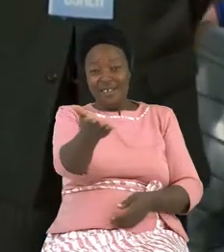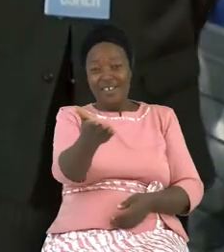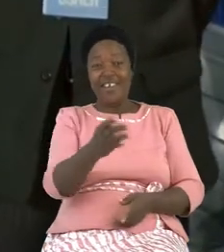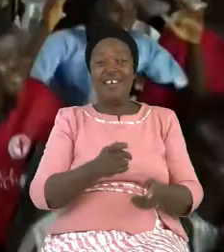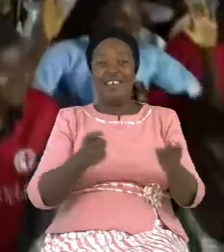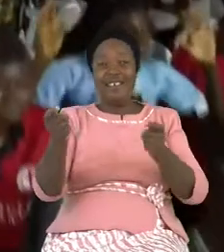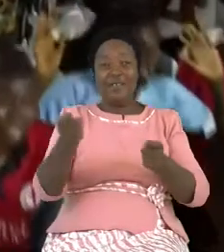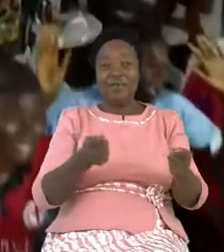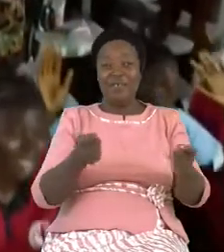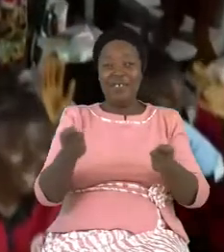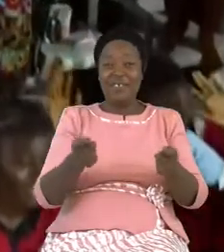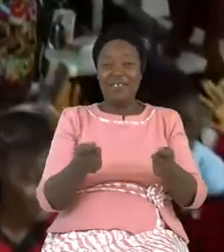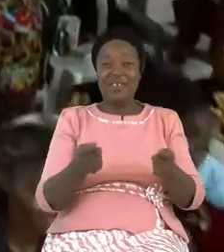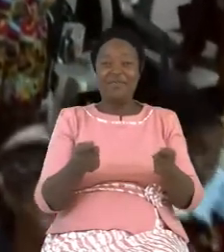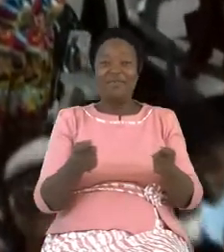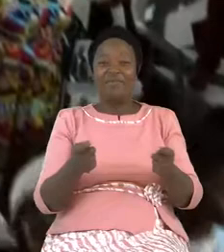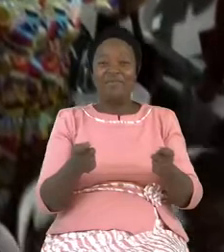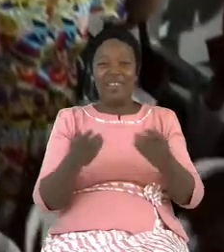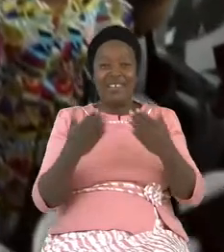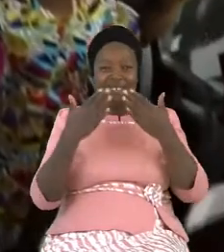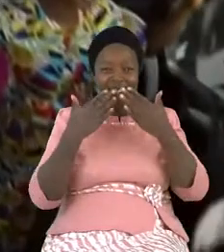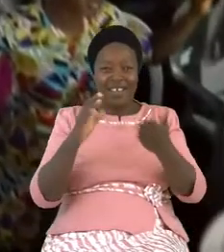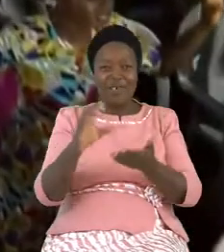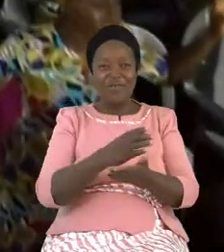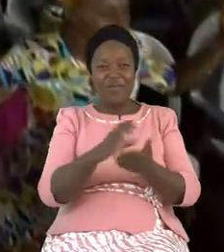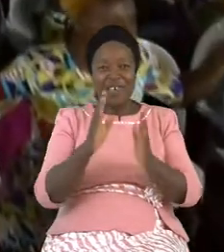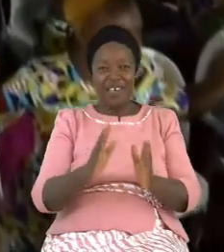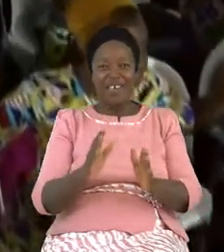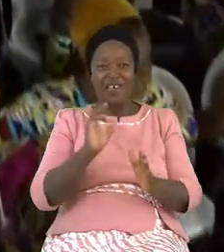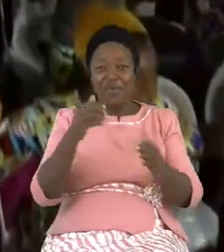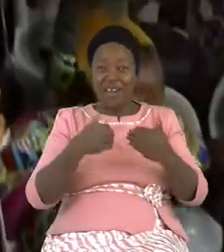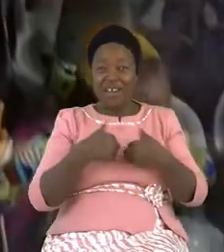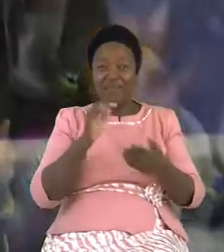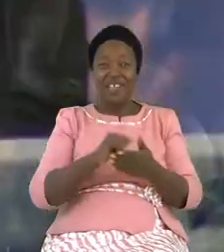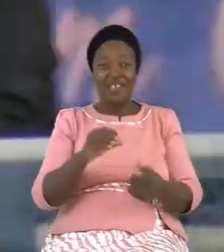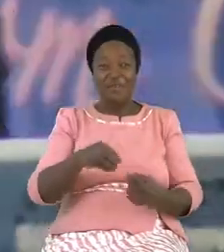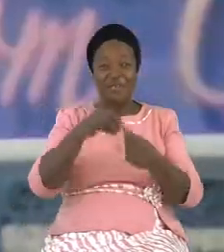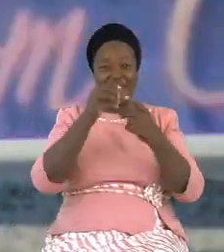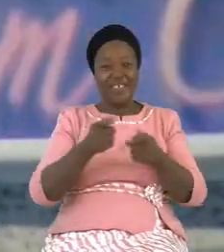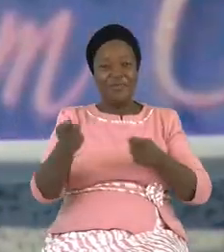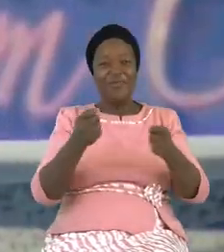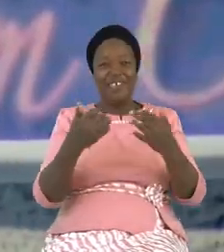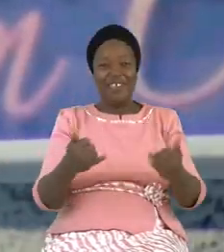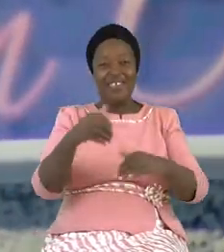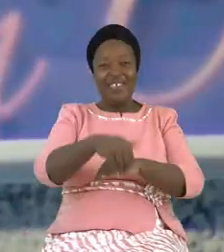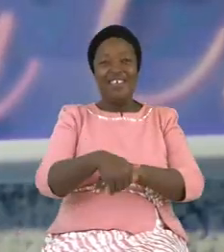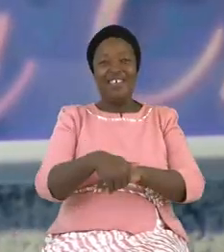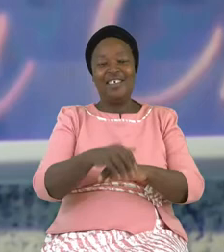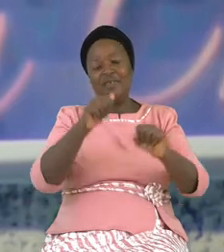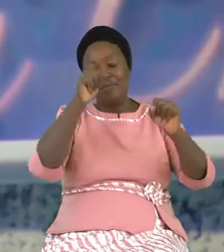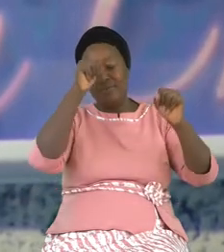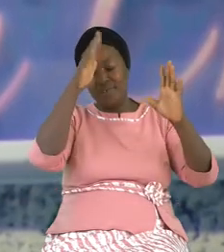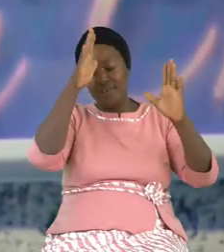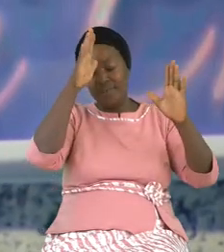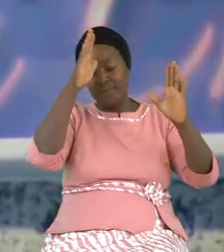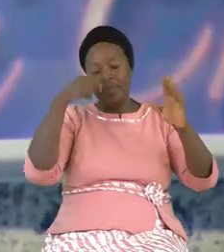dominion. Thank you, choir. You have special dominion tonight. Father, we